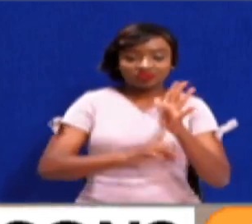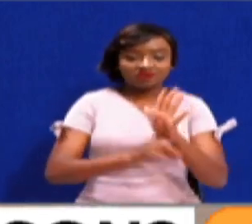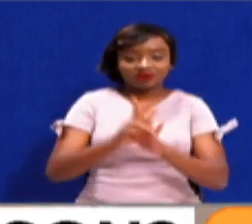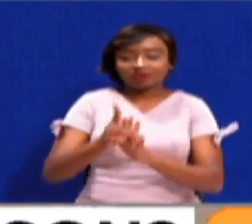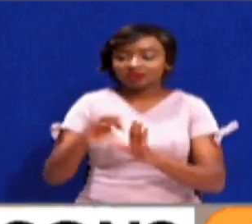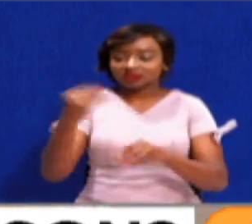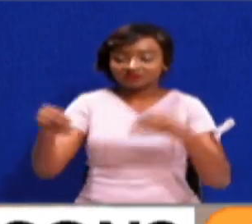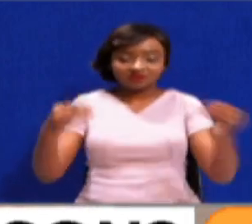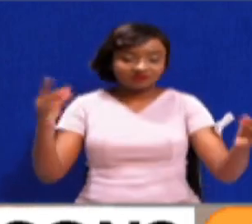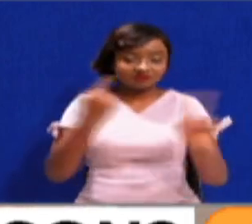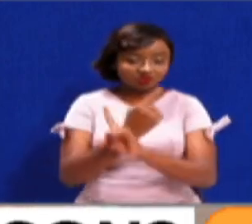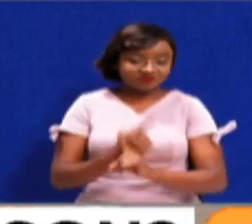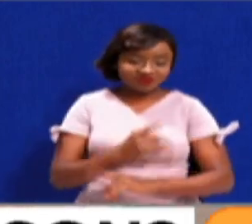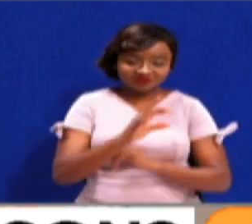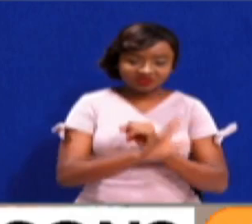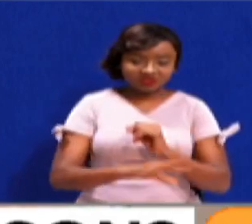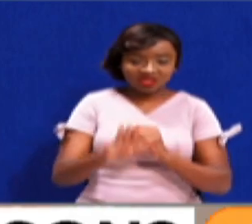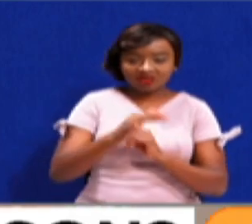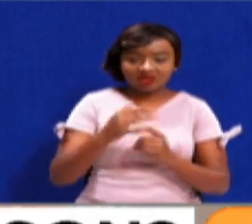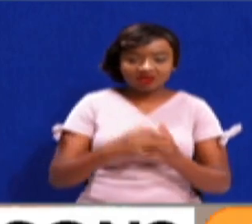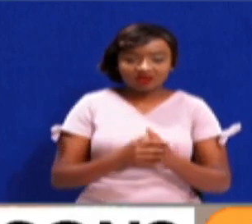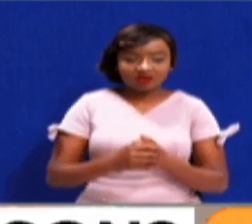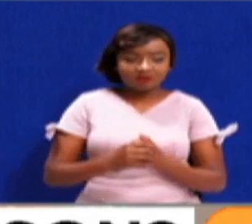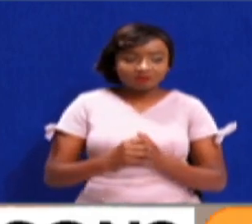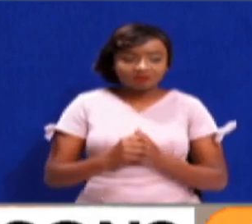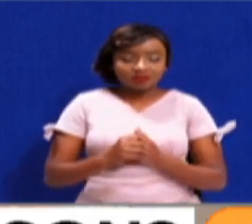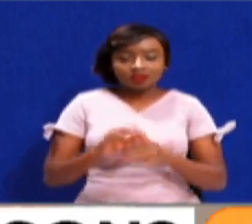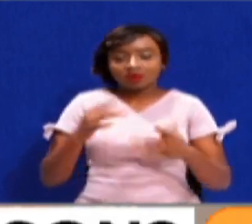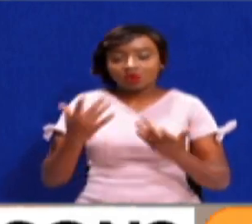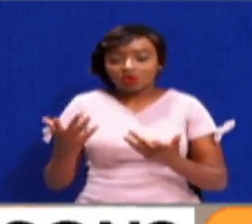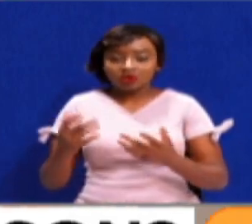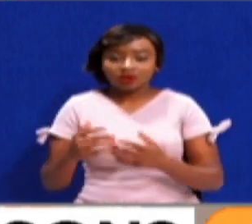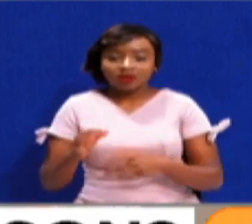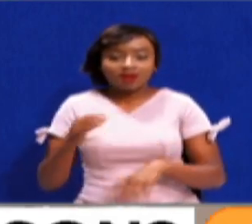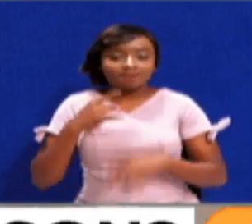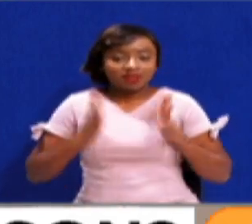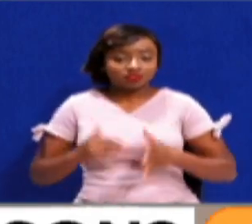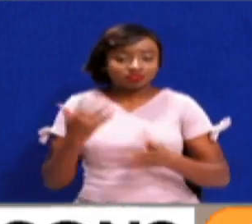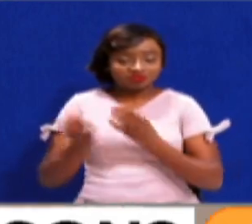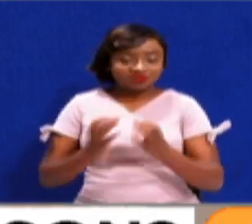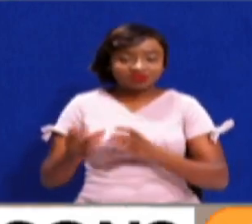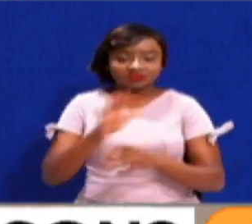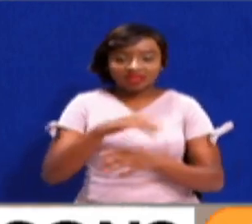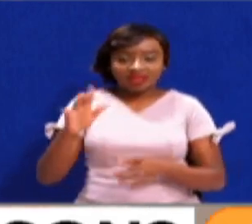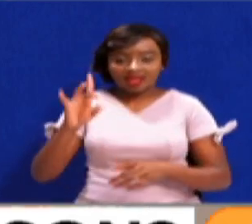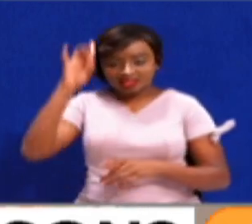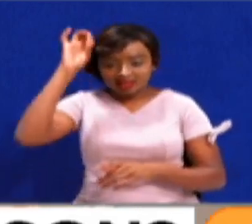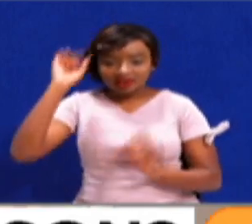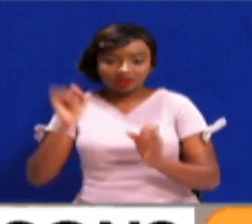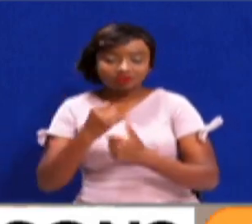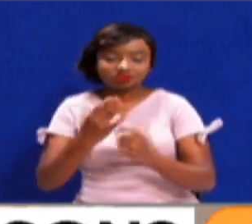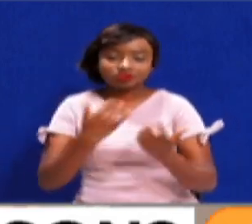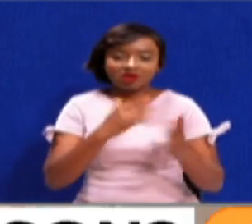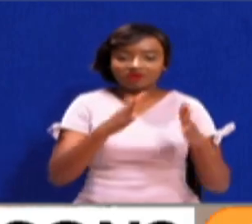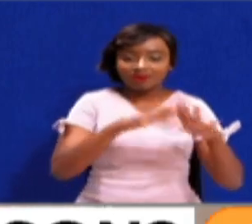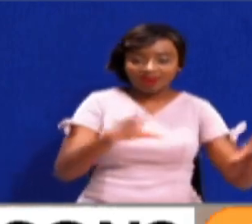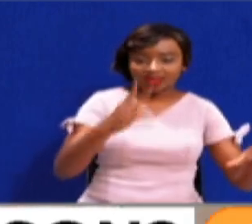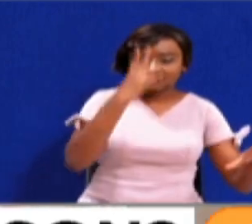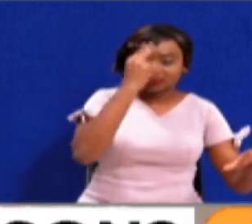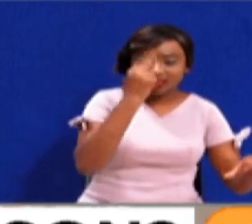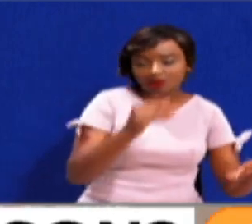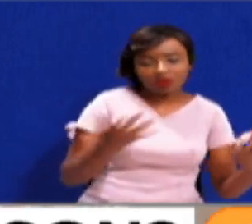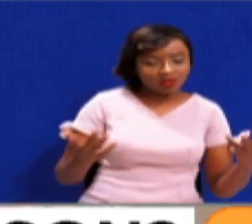a business person from Habaswain can successfully conduct business right. in Narok, or Mama Mboga in Nyandarua can have her market in Narok? I think